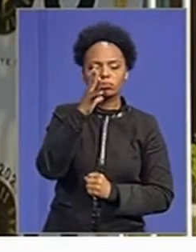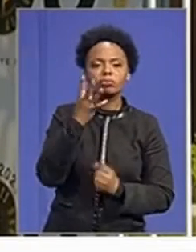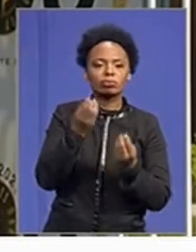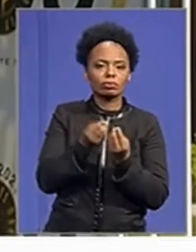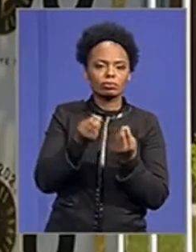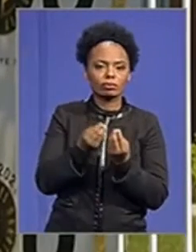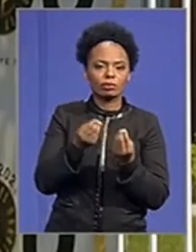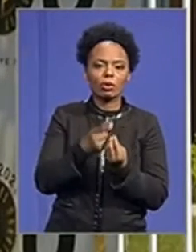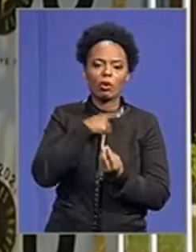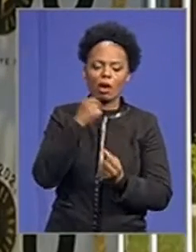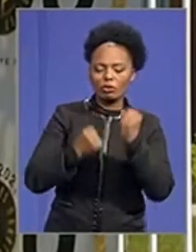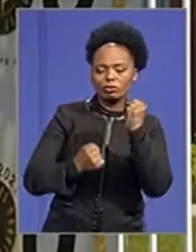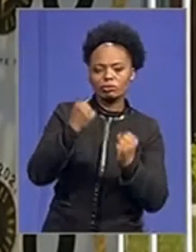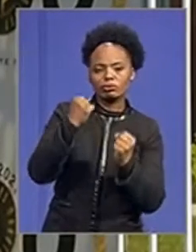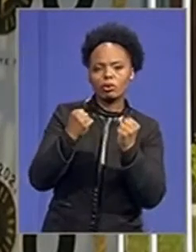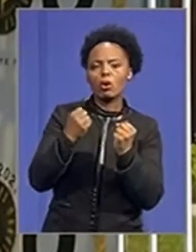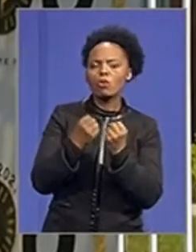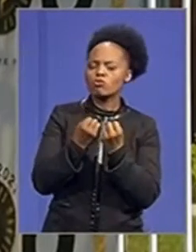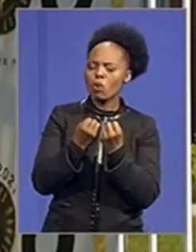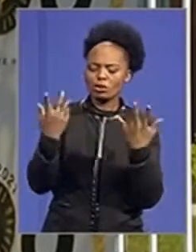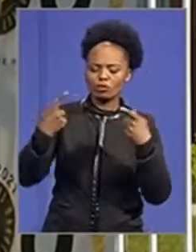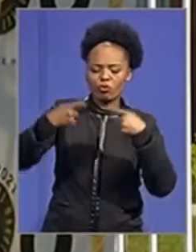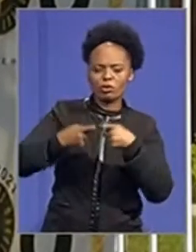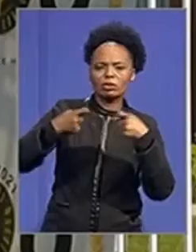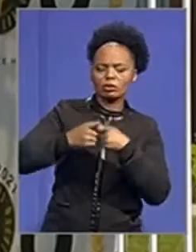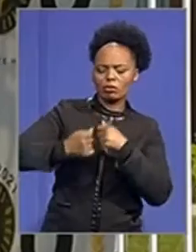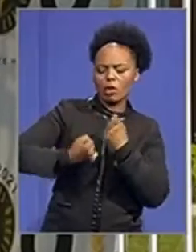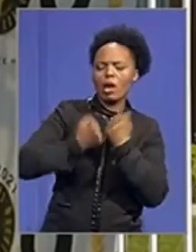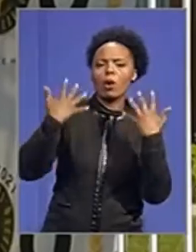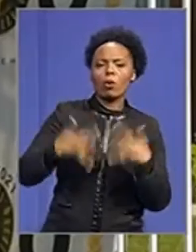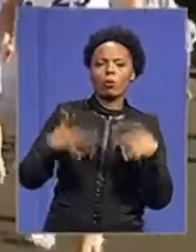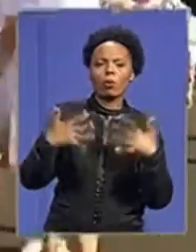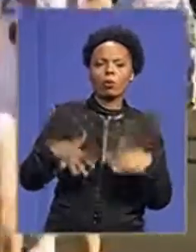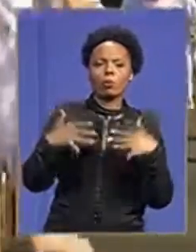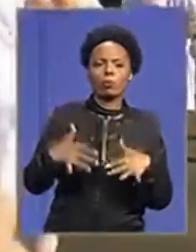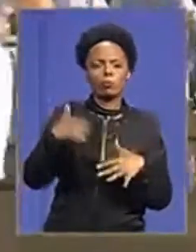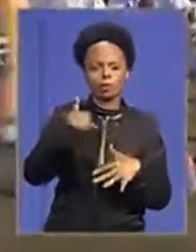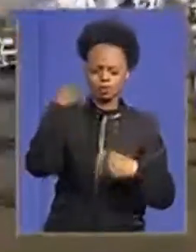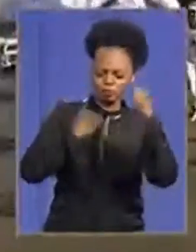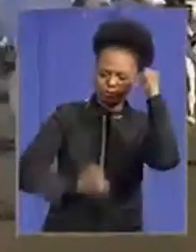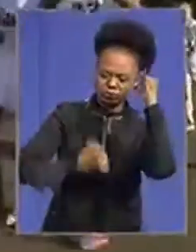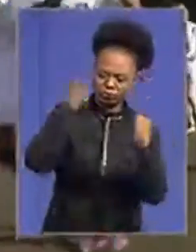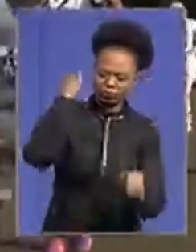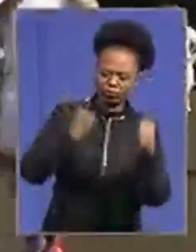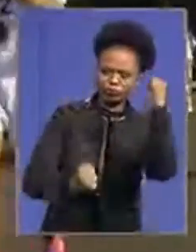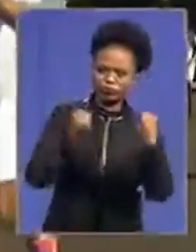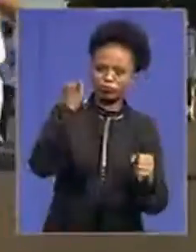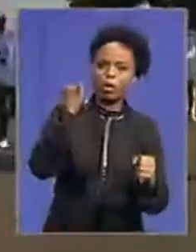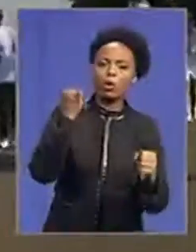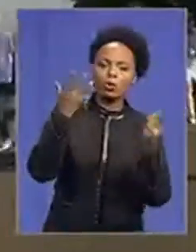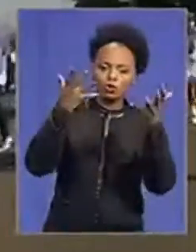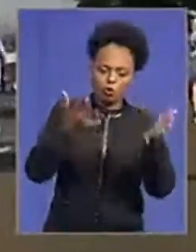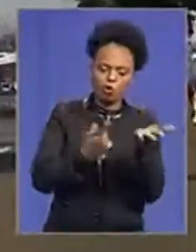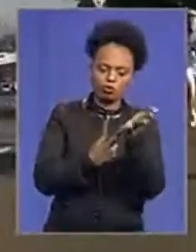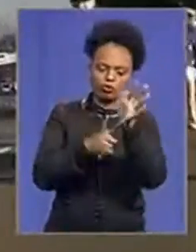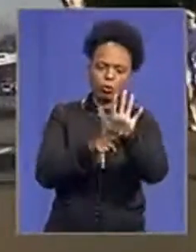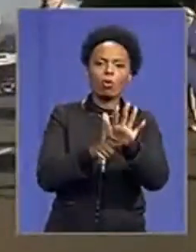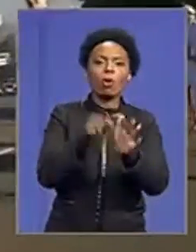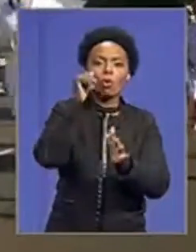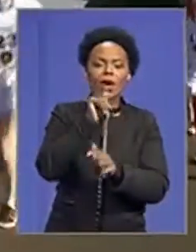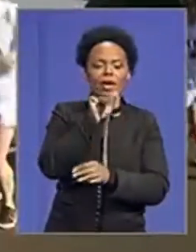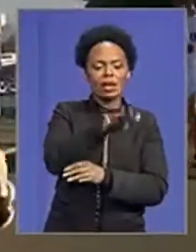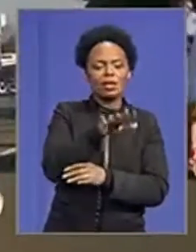Hall, I was getting goosebumps because that was also the direction that I ran when I won in 1991. It was a down run.